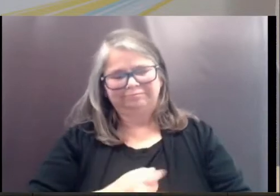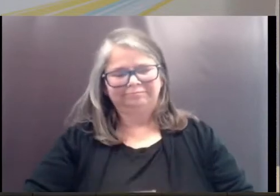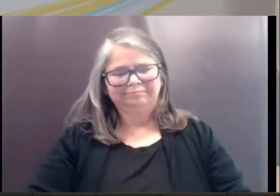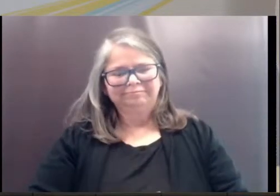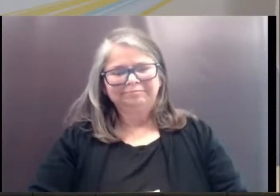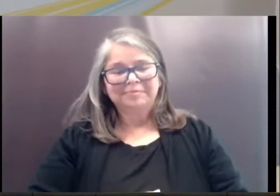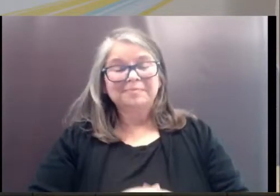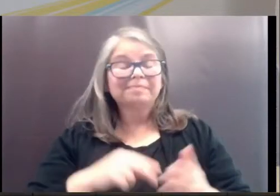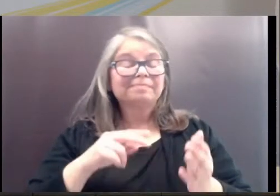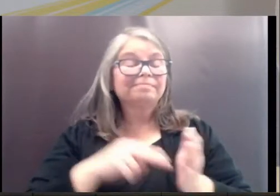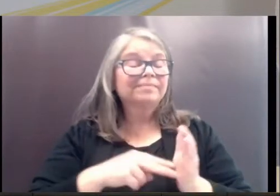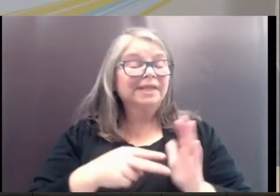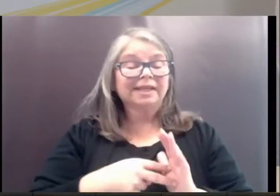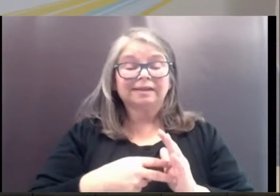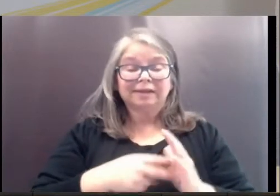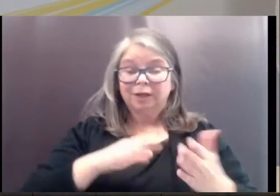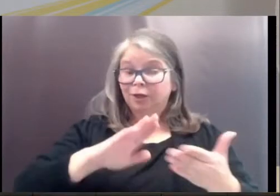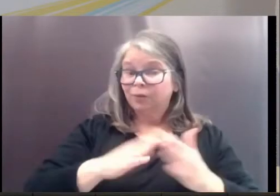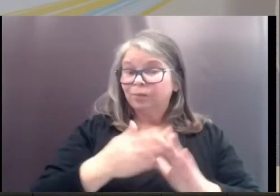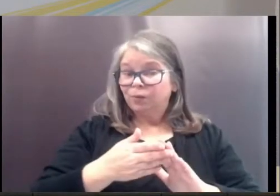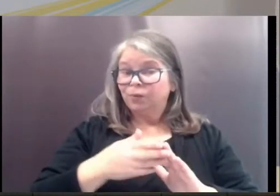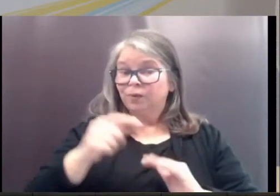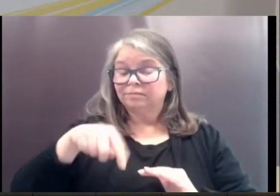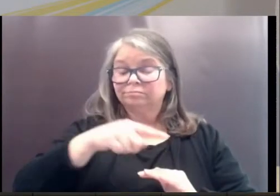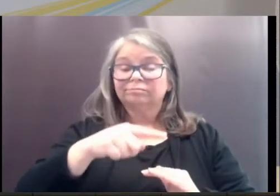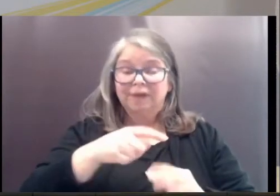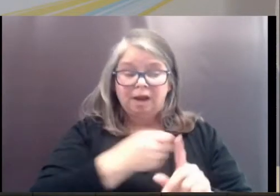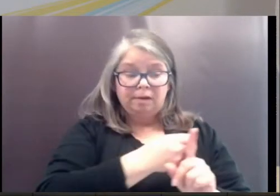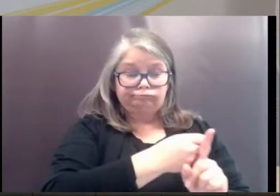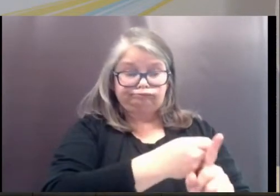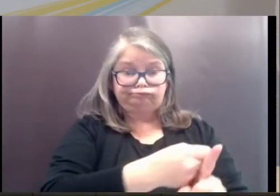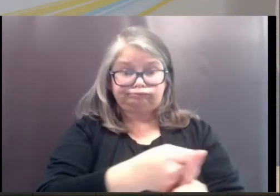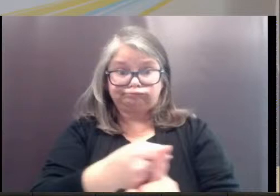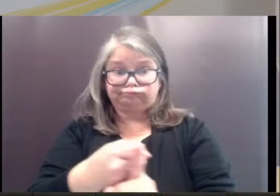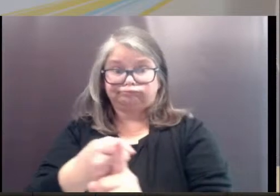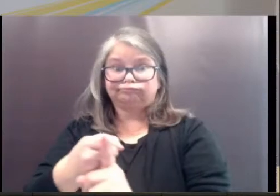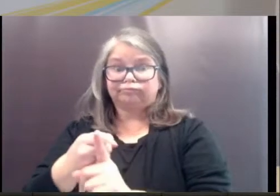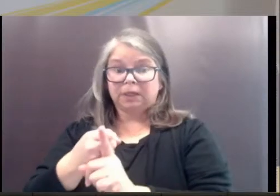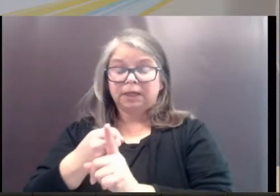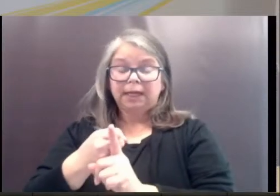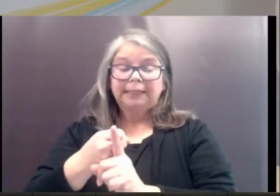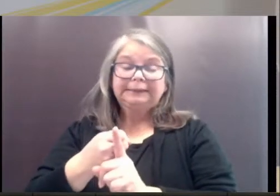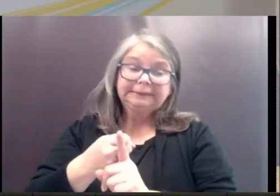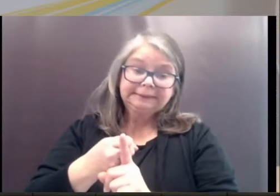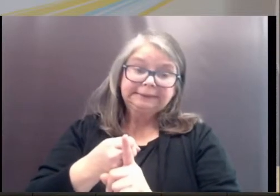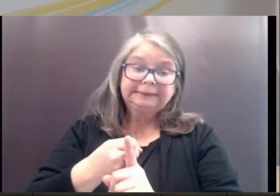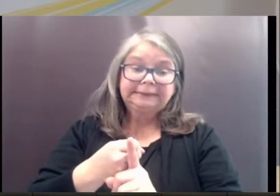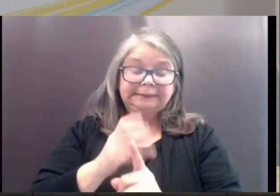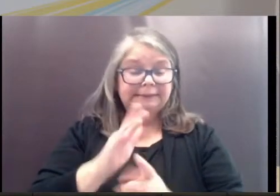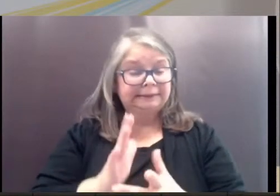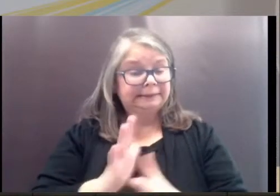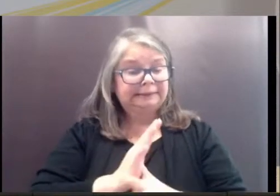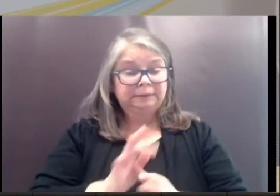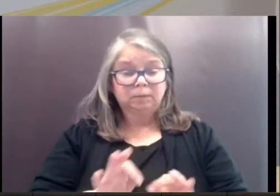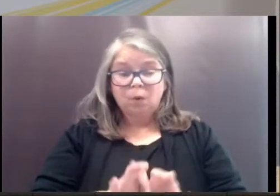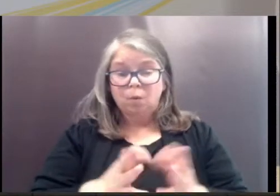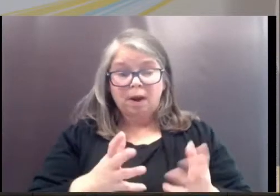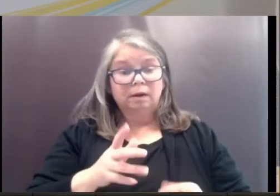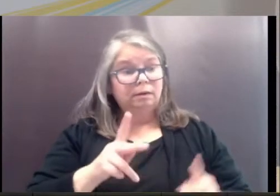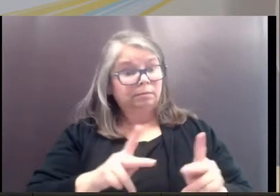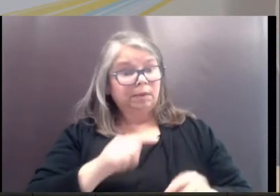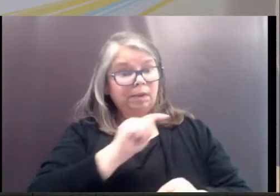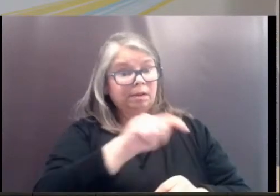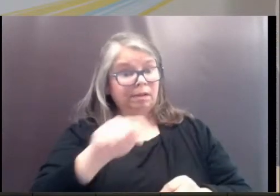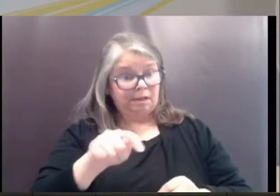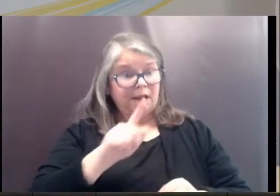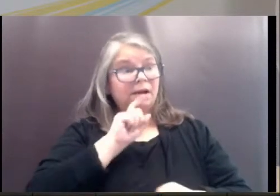community will be significant. But at the same time, we want to be able to identify quickly anyone who is positive, so